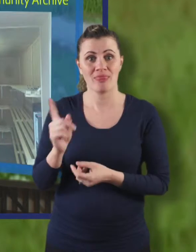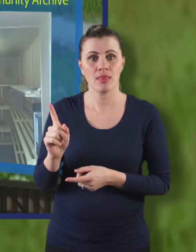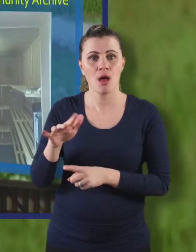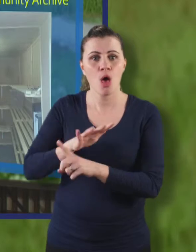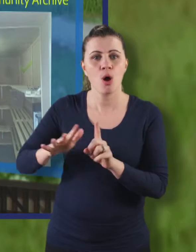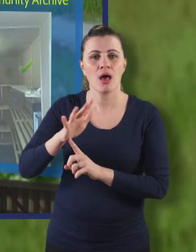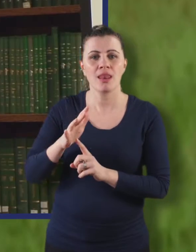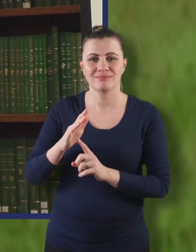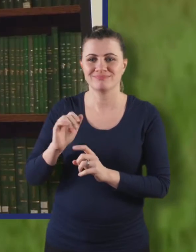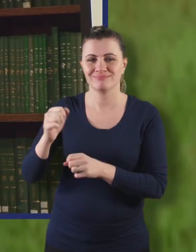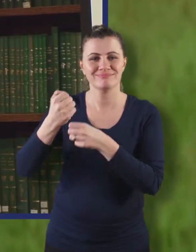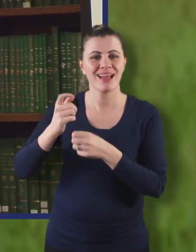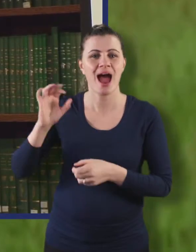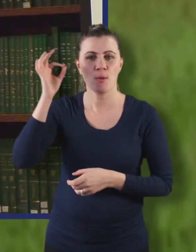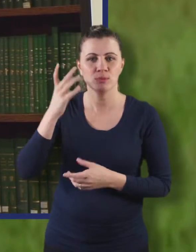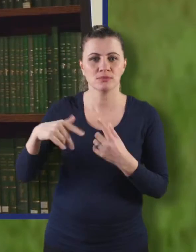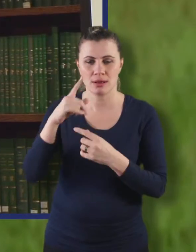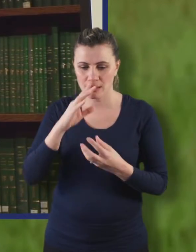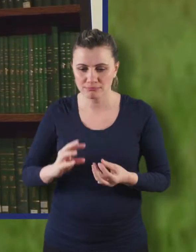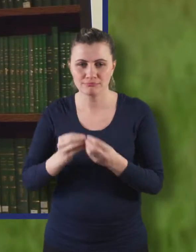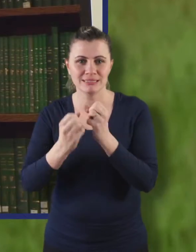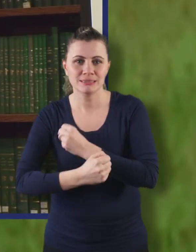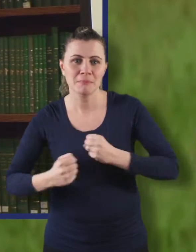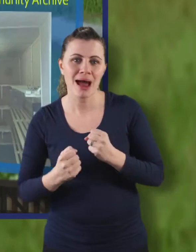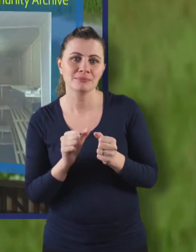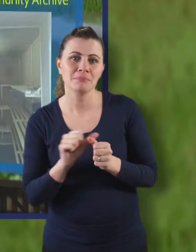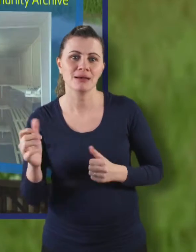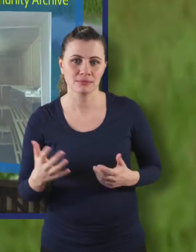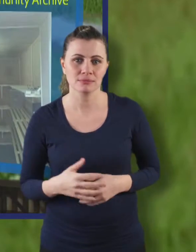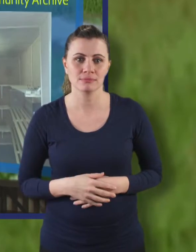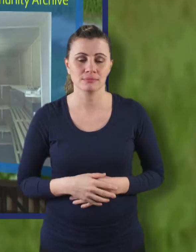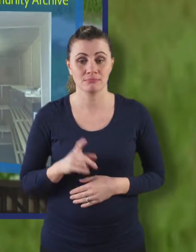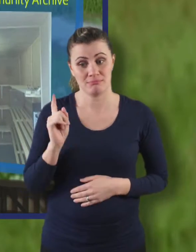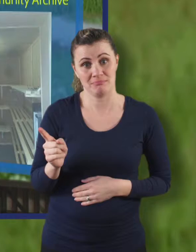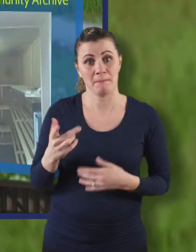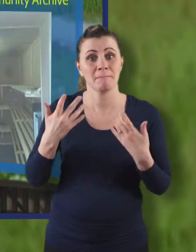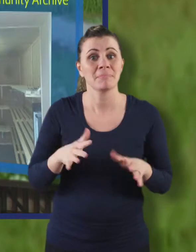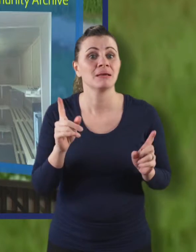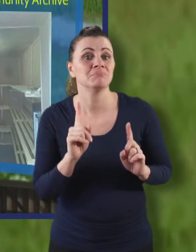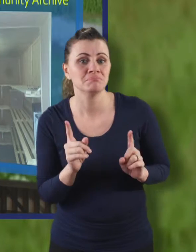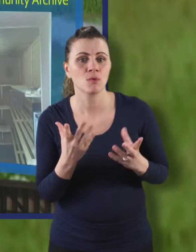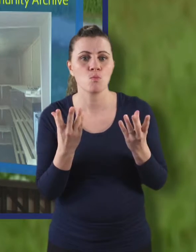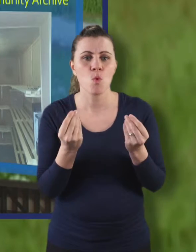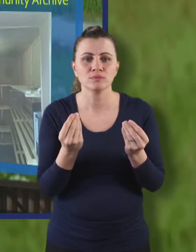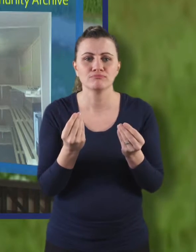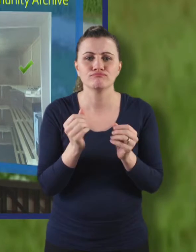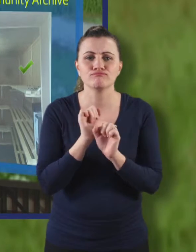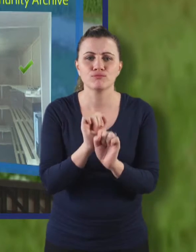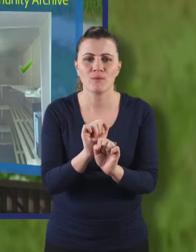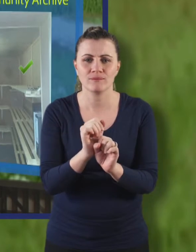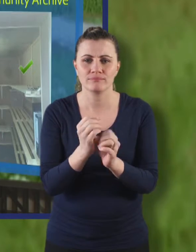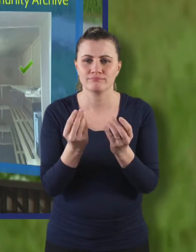create a community archive. So there are lots of ways that you can convert this space. First of all, they put in a waterproof membrane and boarded